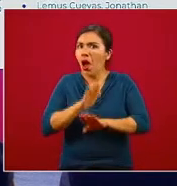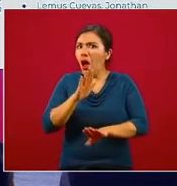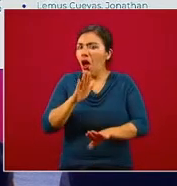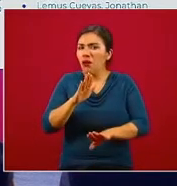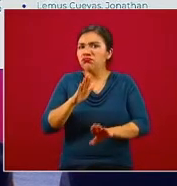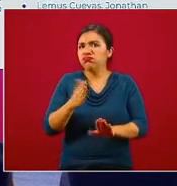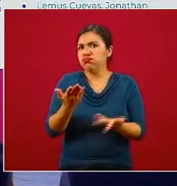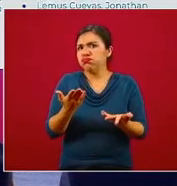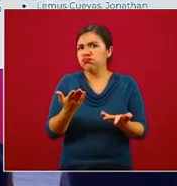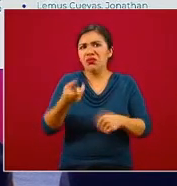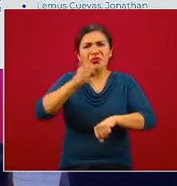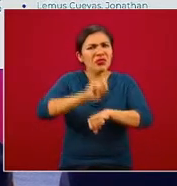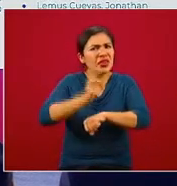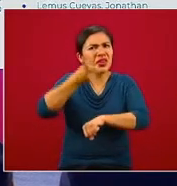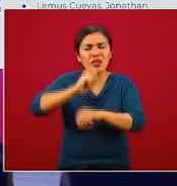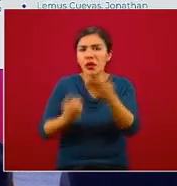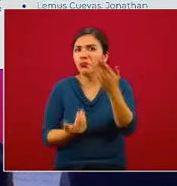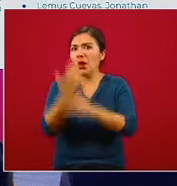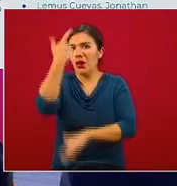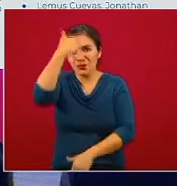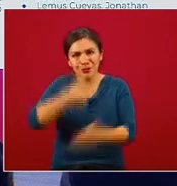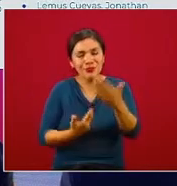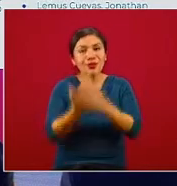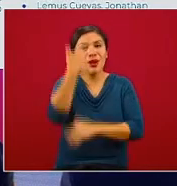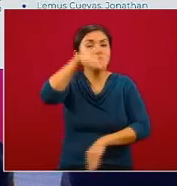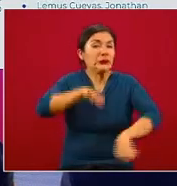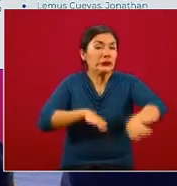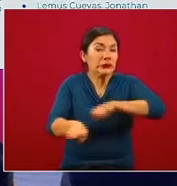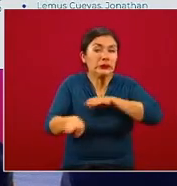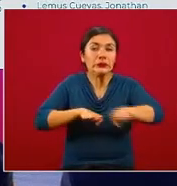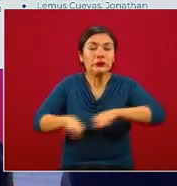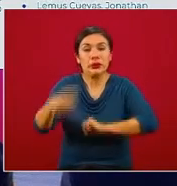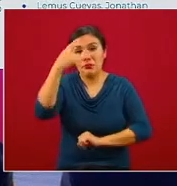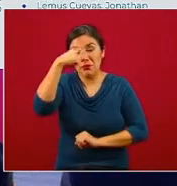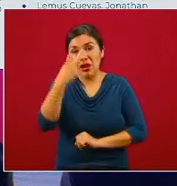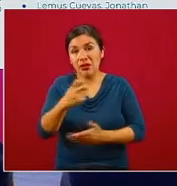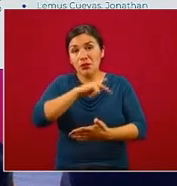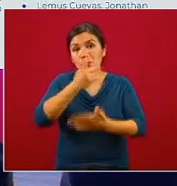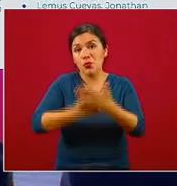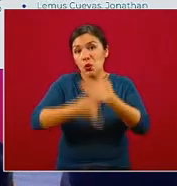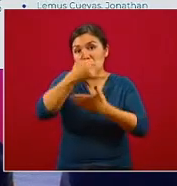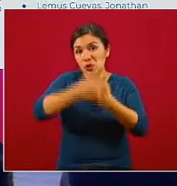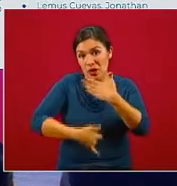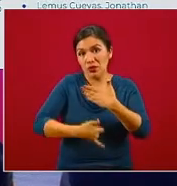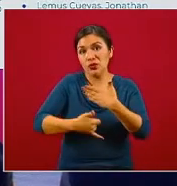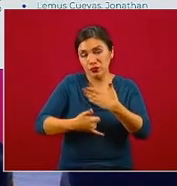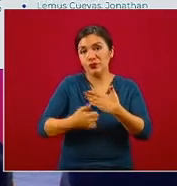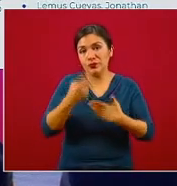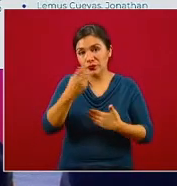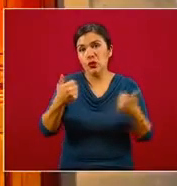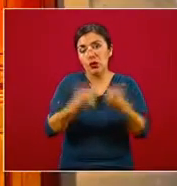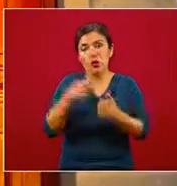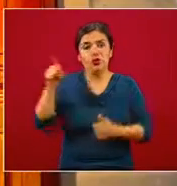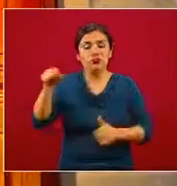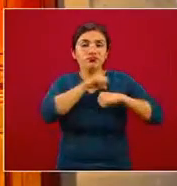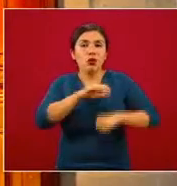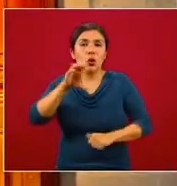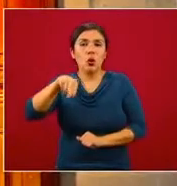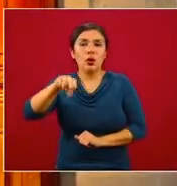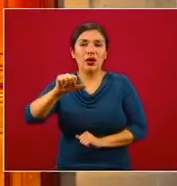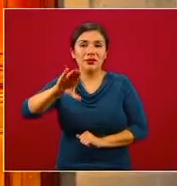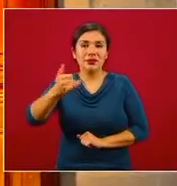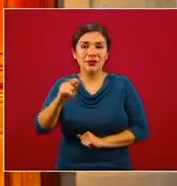a card, information card on each of these colleagues who have so generously contributed their time and their